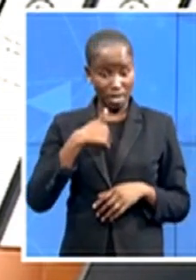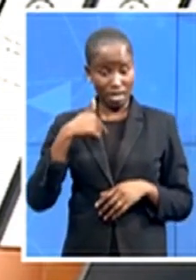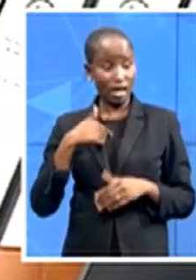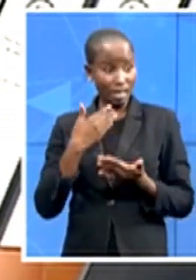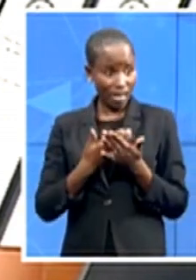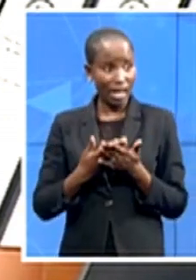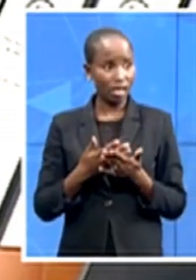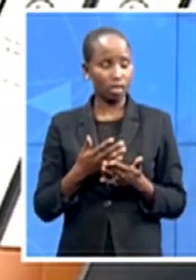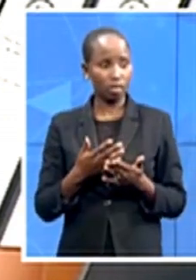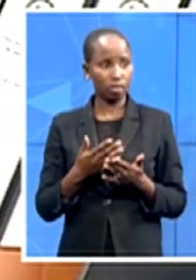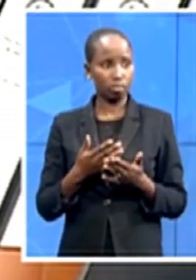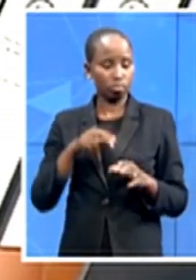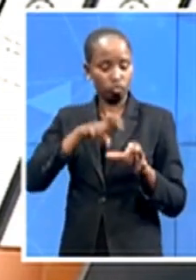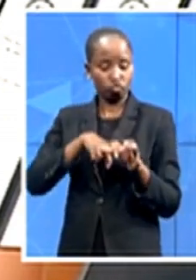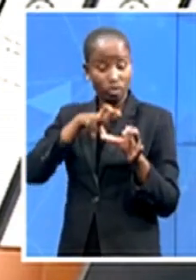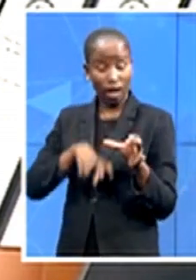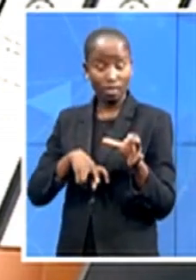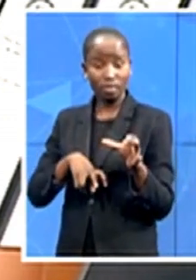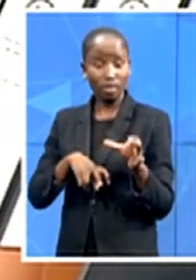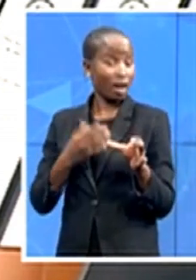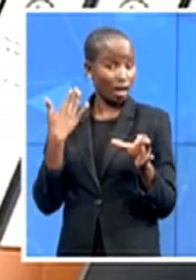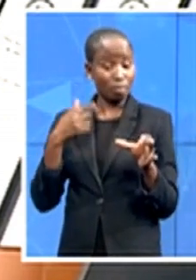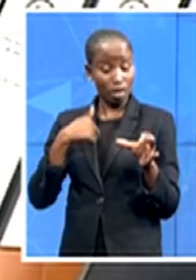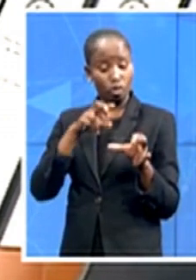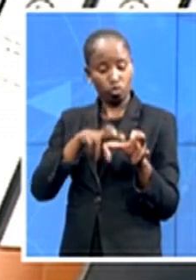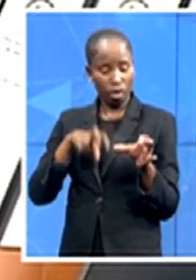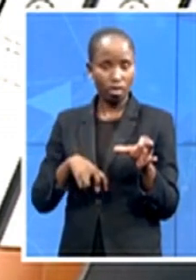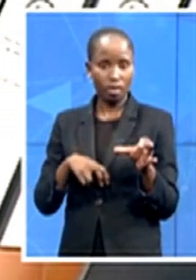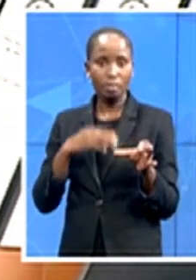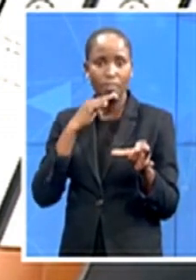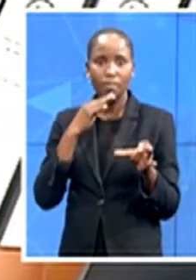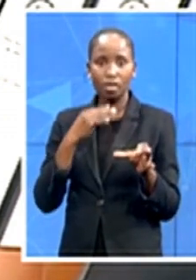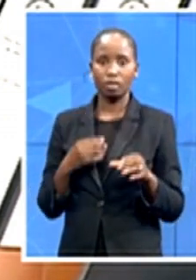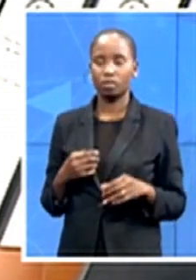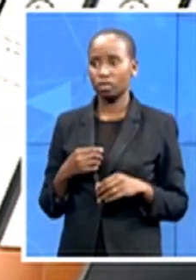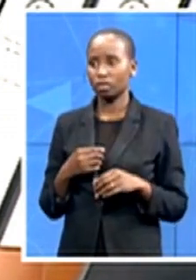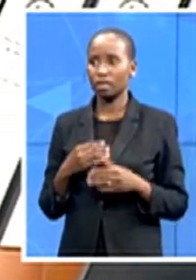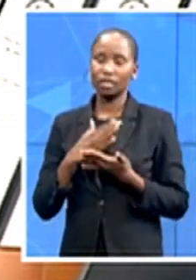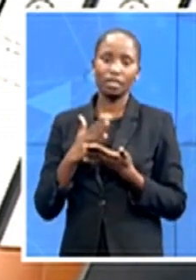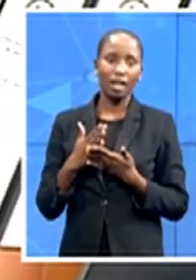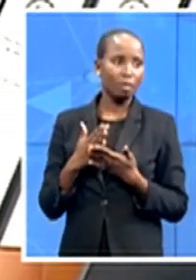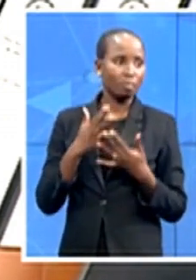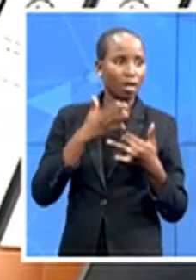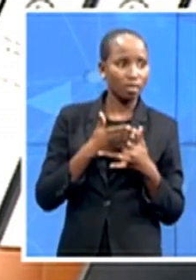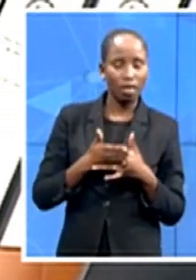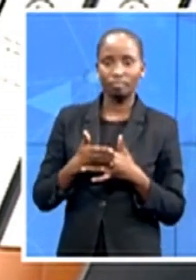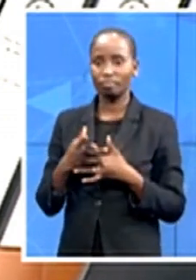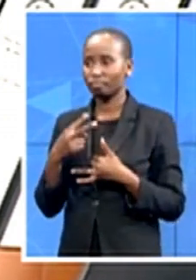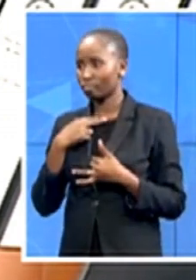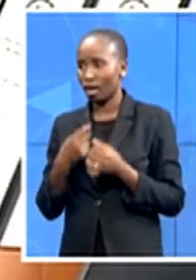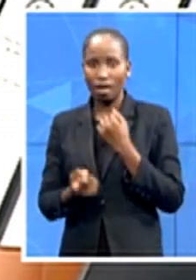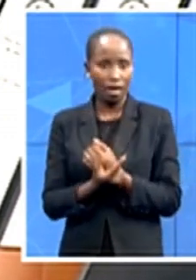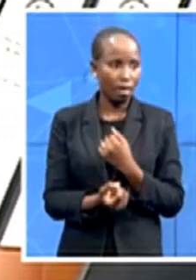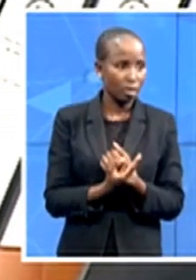no ability to resist some of the excesses that were taking place. And there was a clear danger